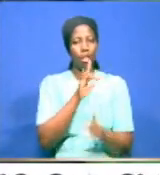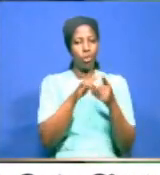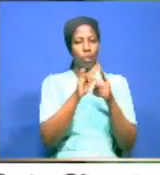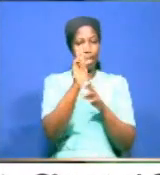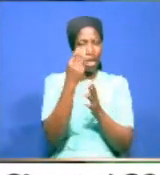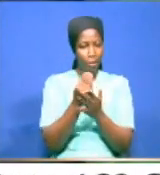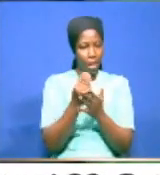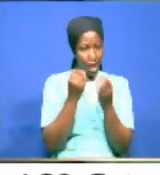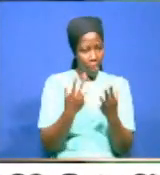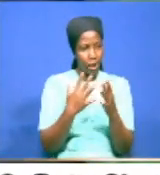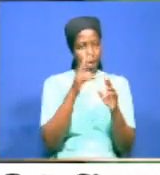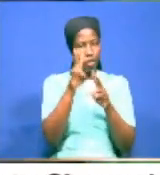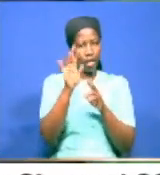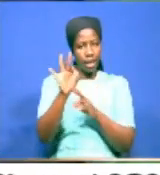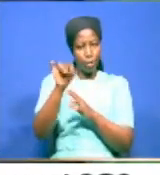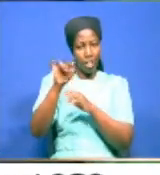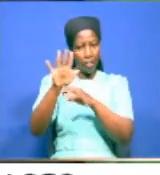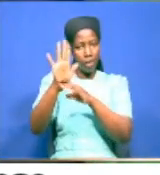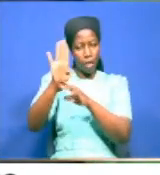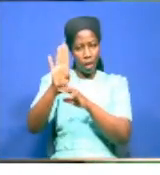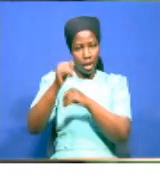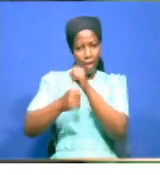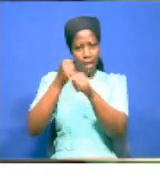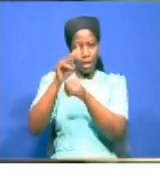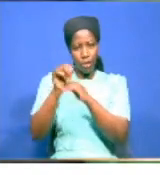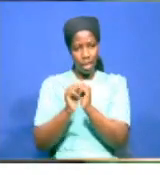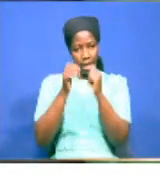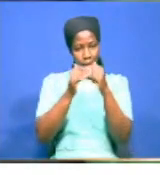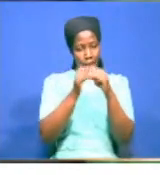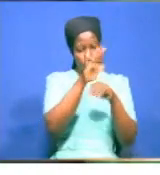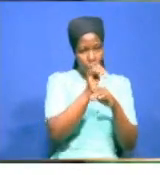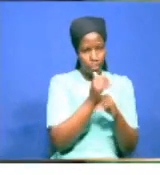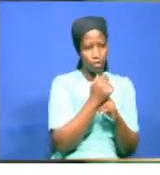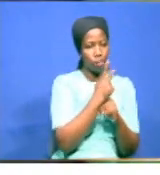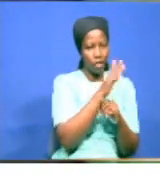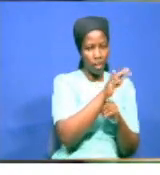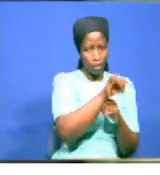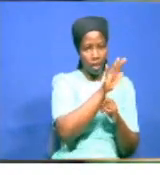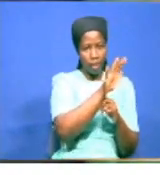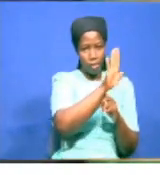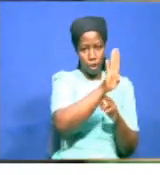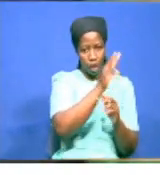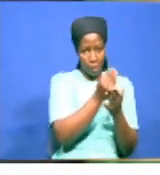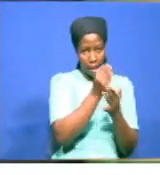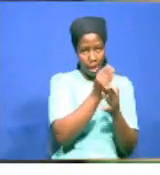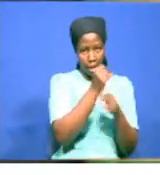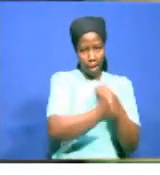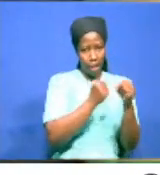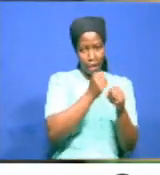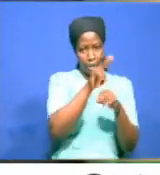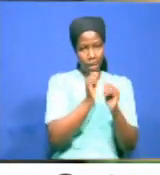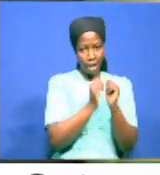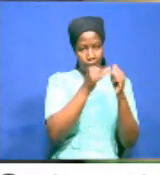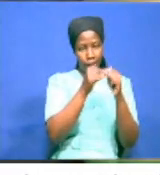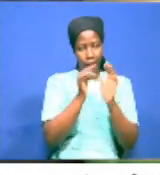shilling 23.5 billion in 2019 from Kenya shilling 25.5 billion in 2018, following a drop